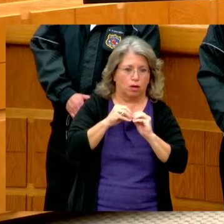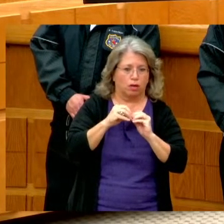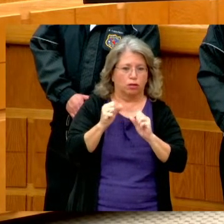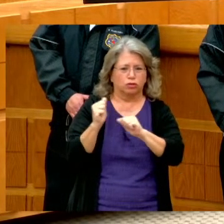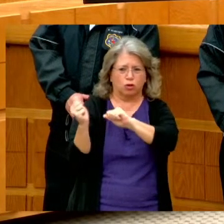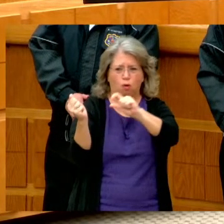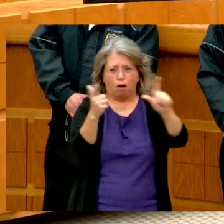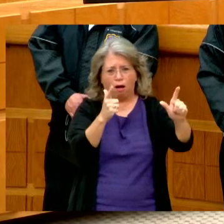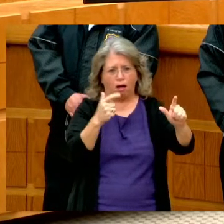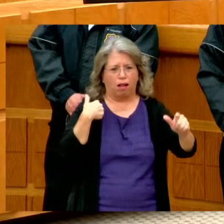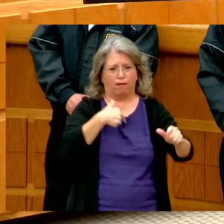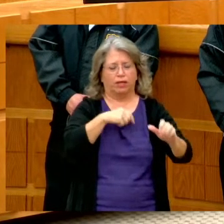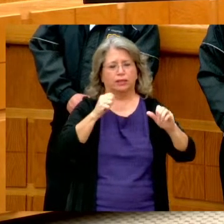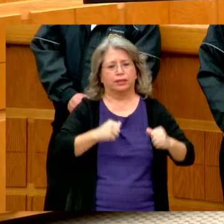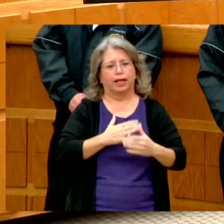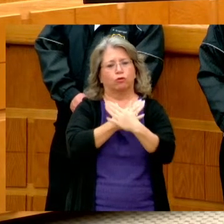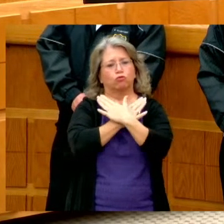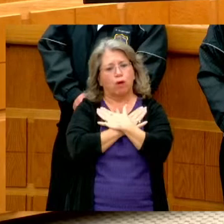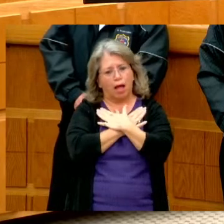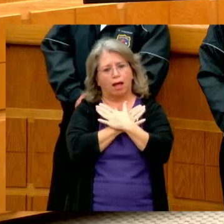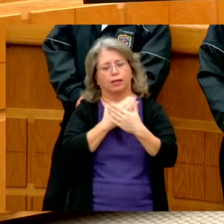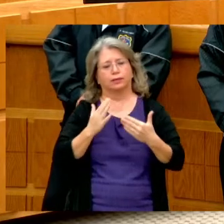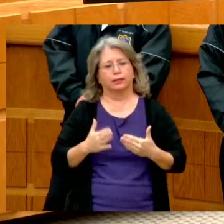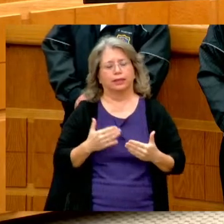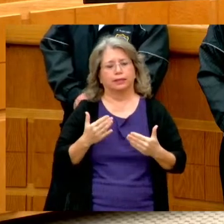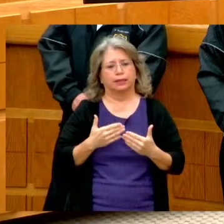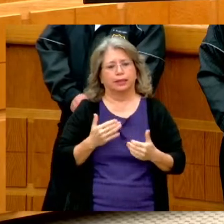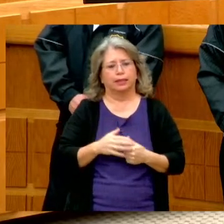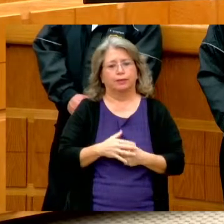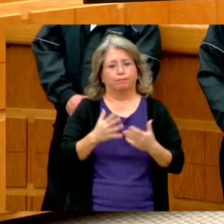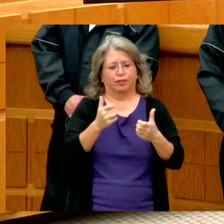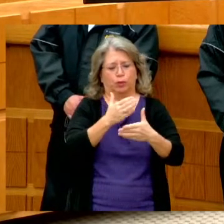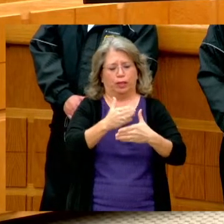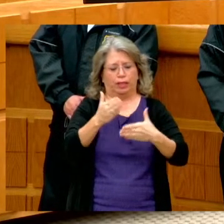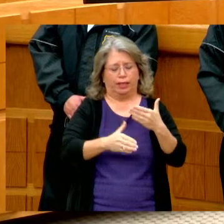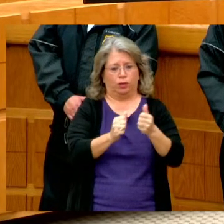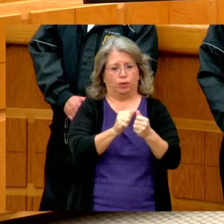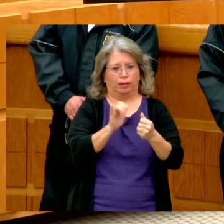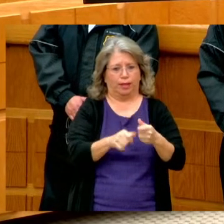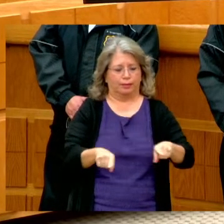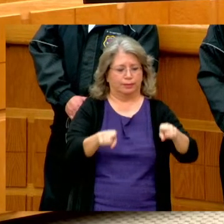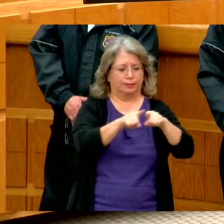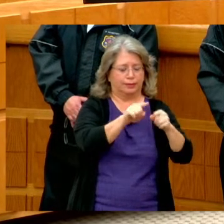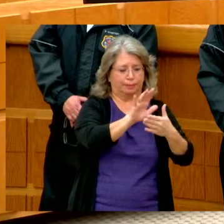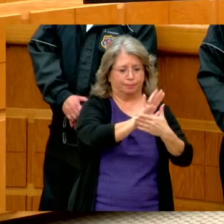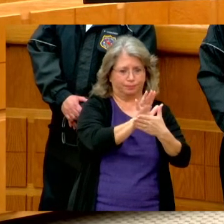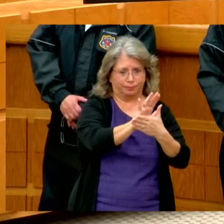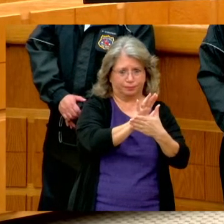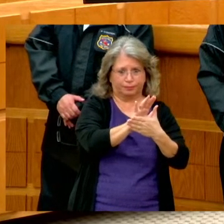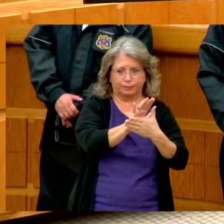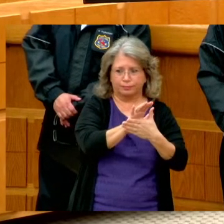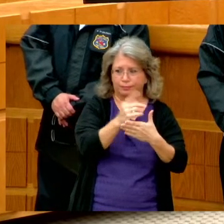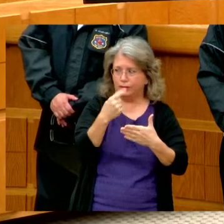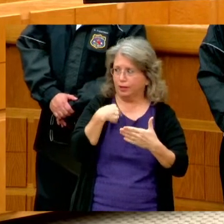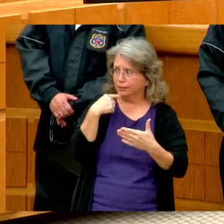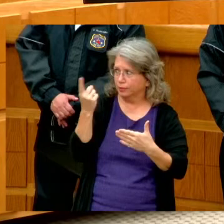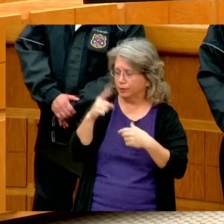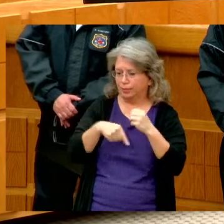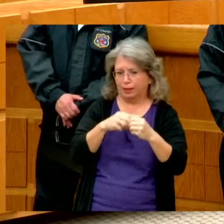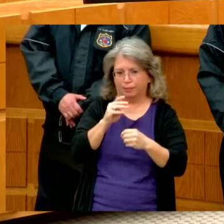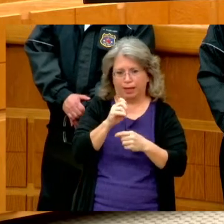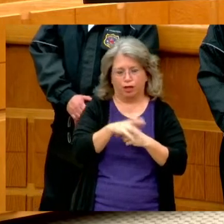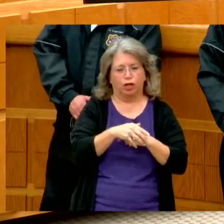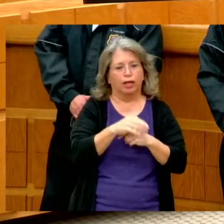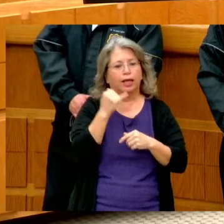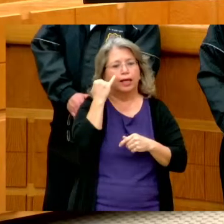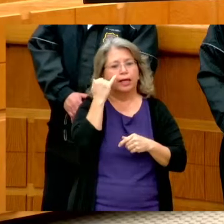rest easier. I want to end with that movie, that one I told you about, Mayor. If